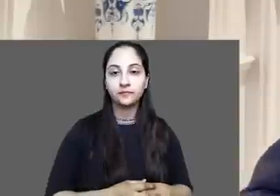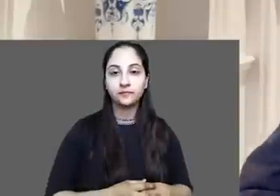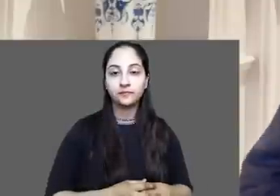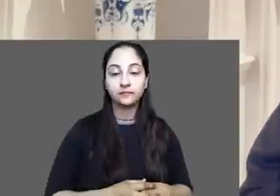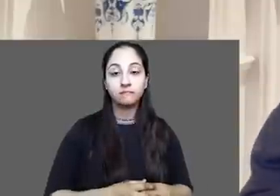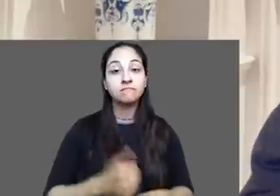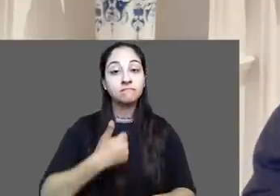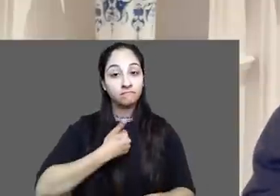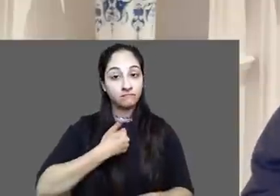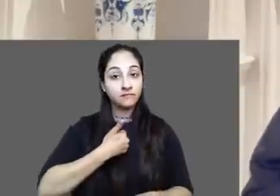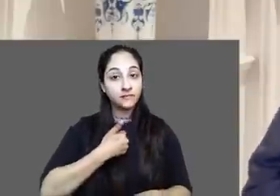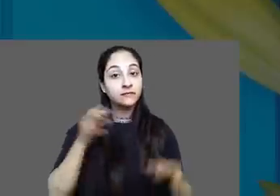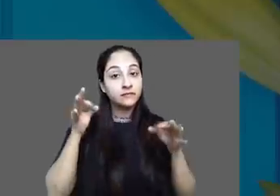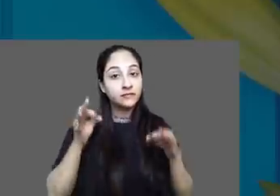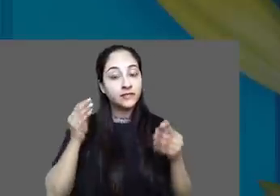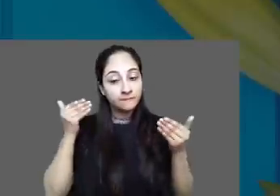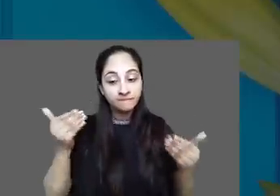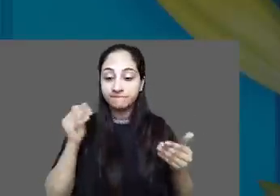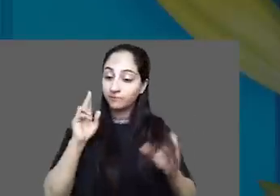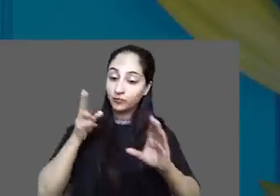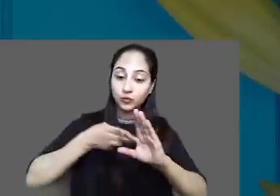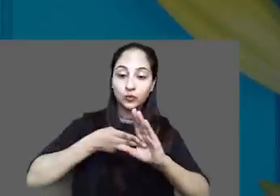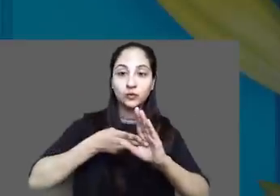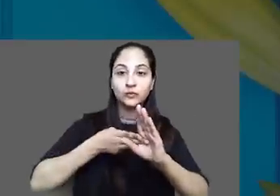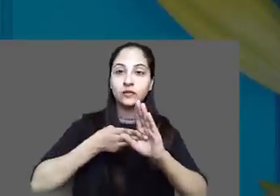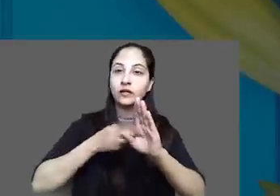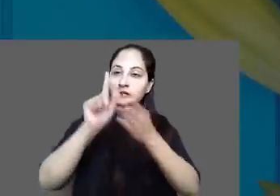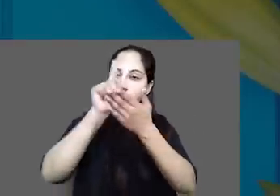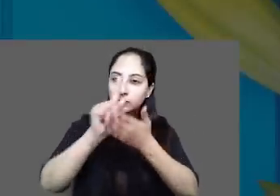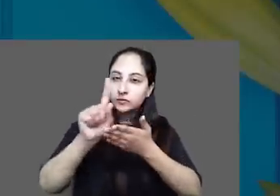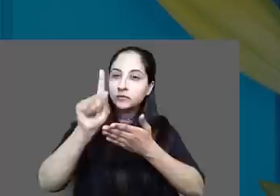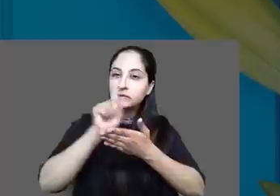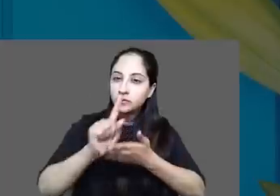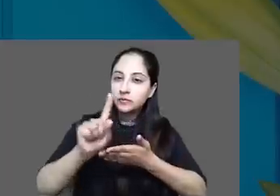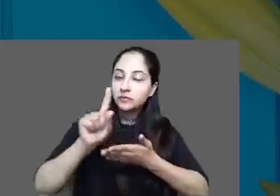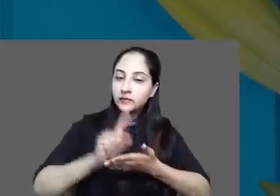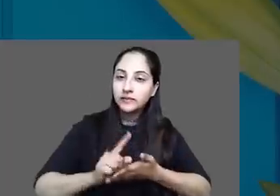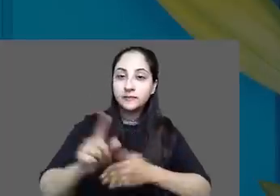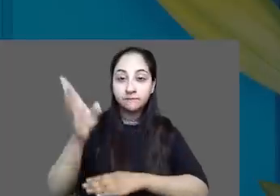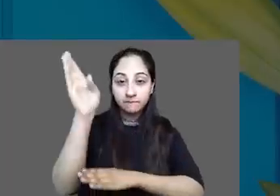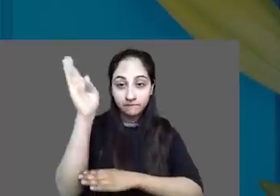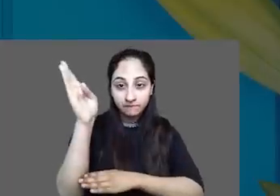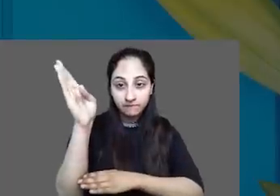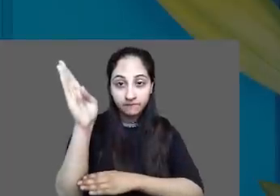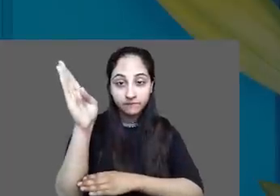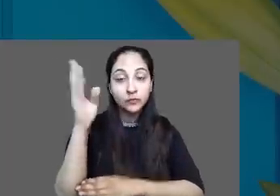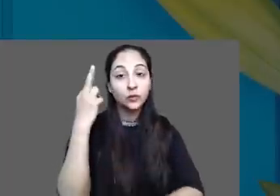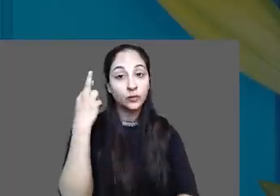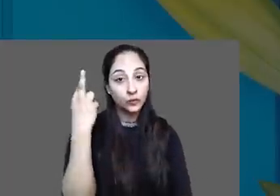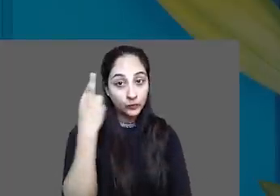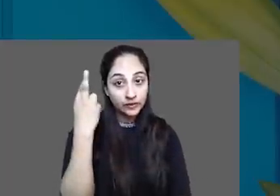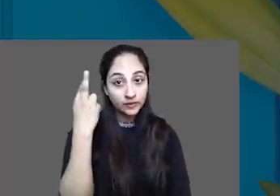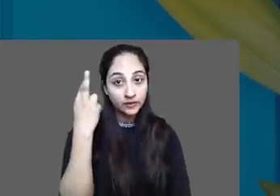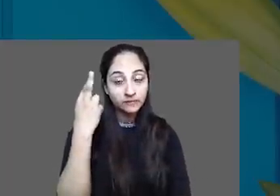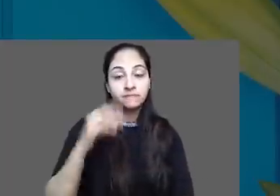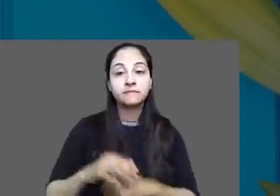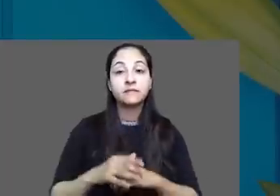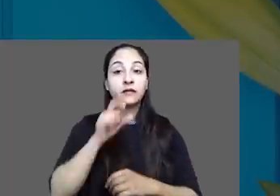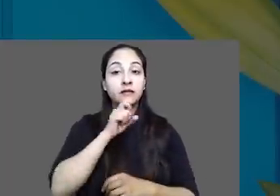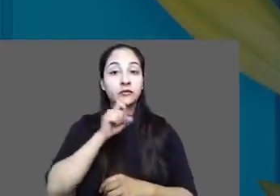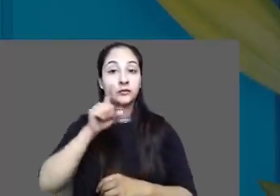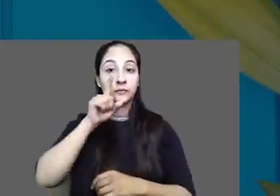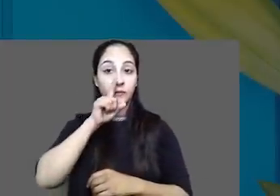we were considering these priorities. And the fact that the Jamaat was very receptive, was very responsive, we wanted to avail